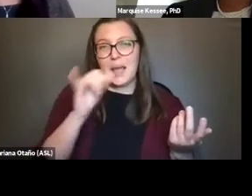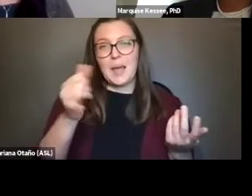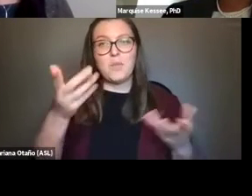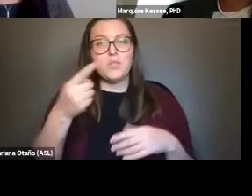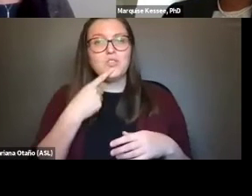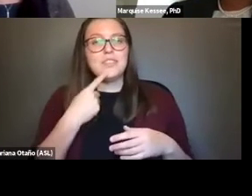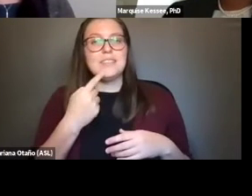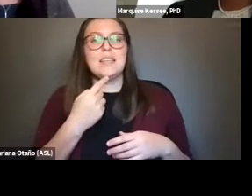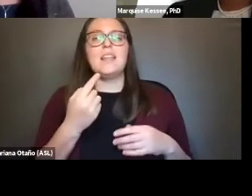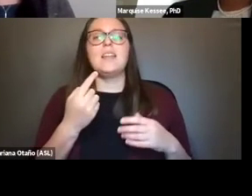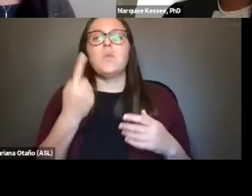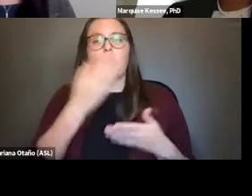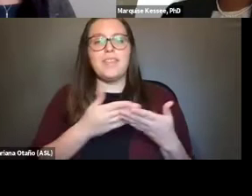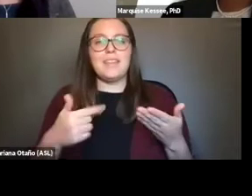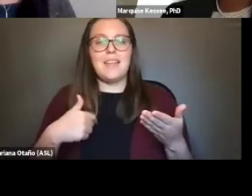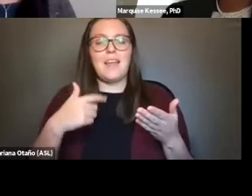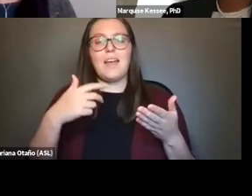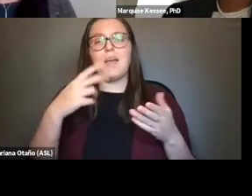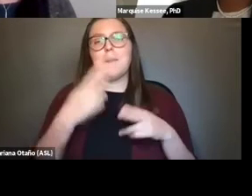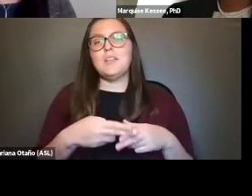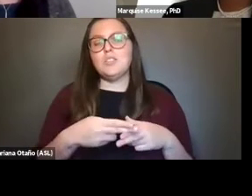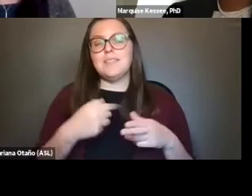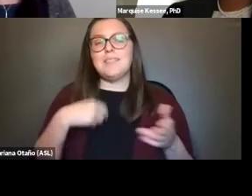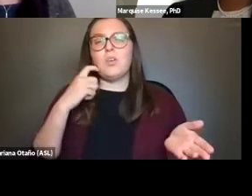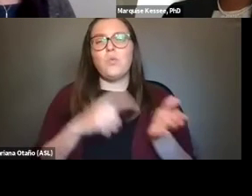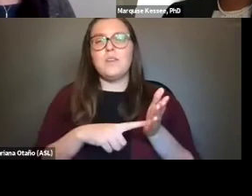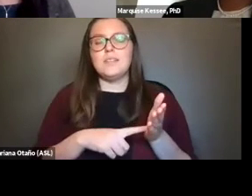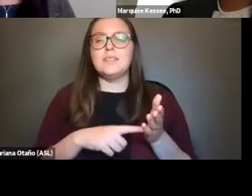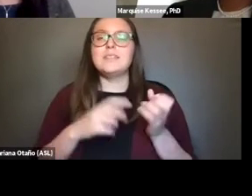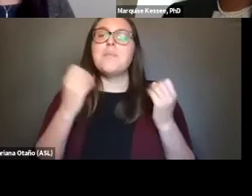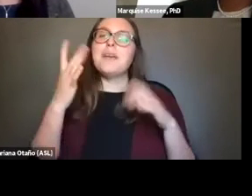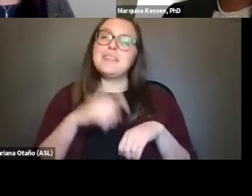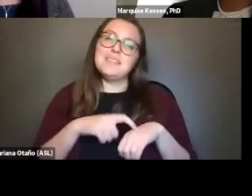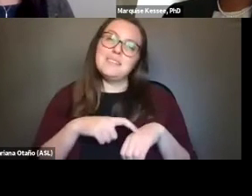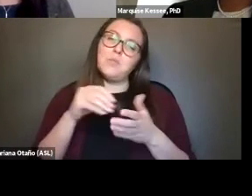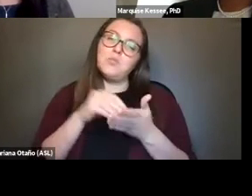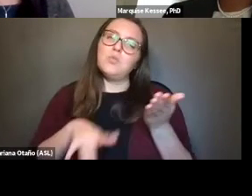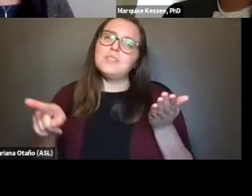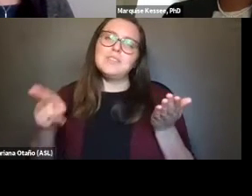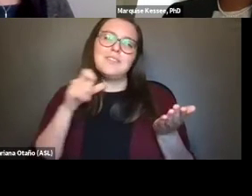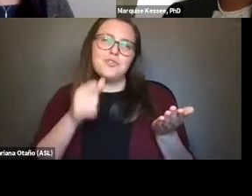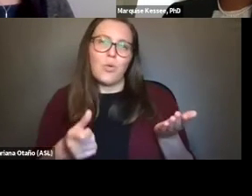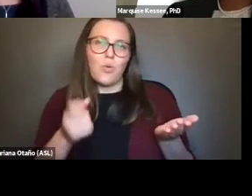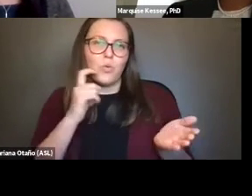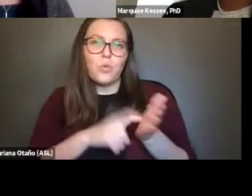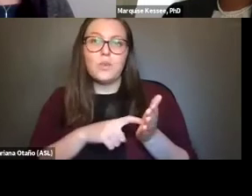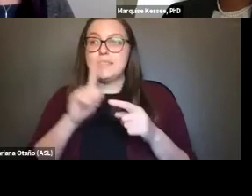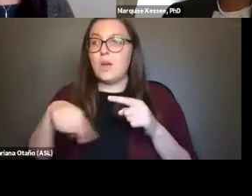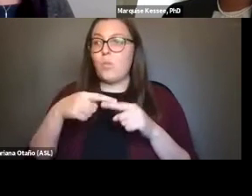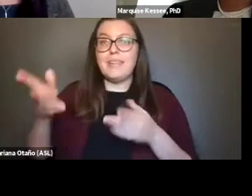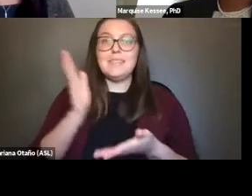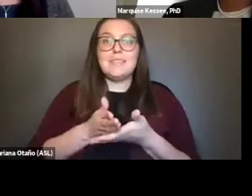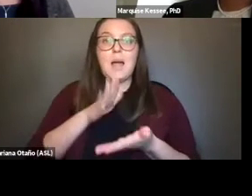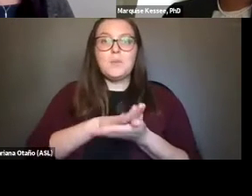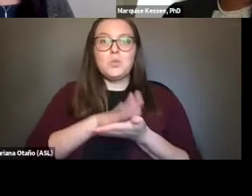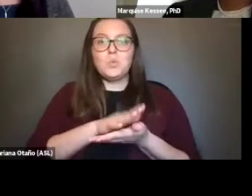one thing I will mention that I've noticed, a lot of times students don't realize that when they stop school, it doesn't